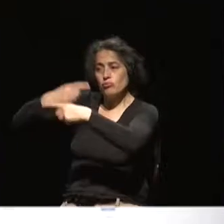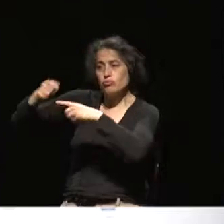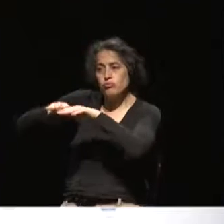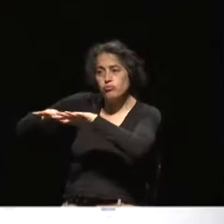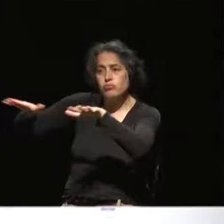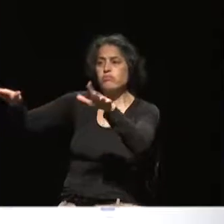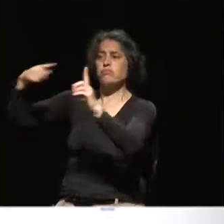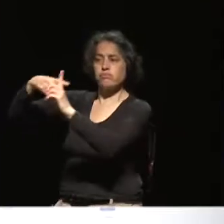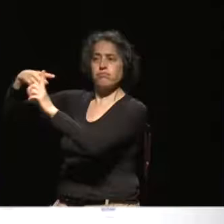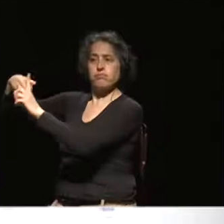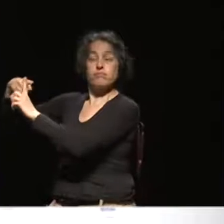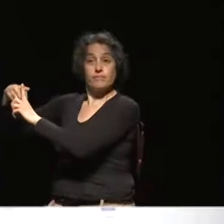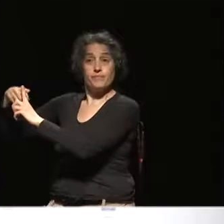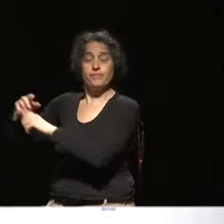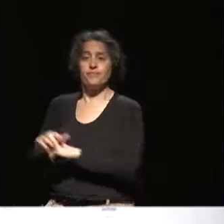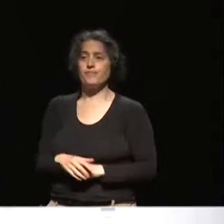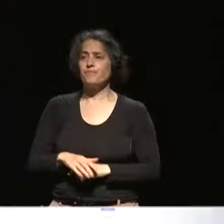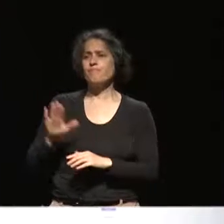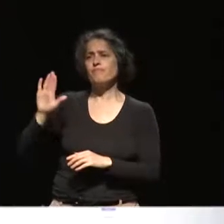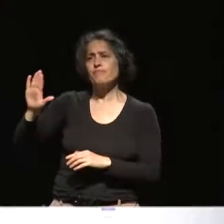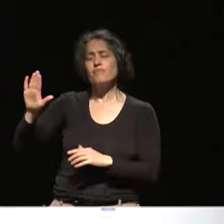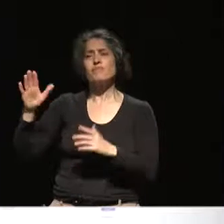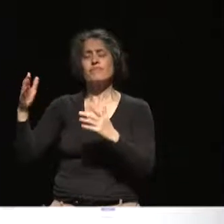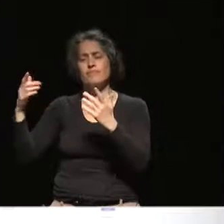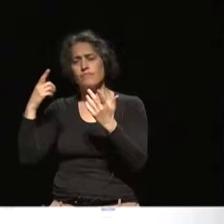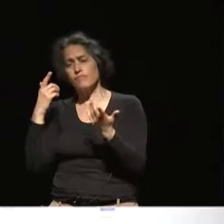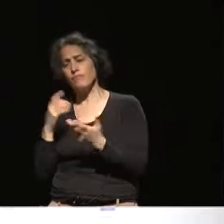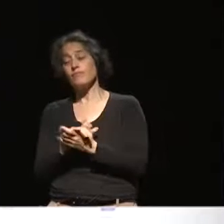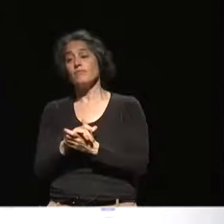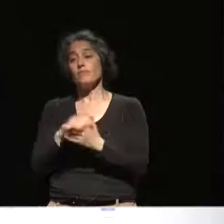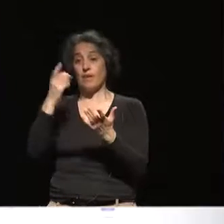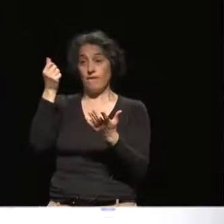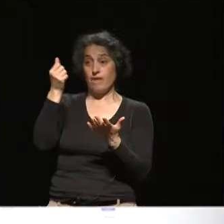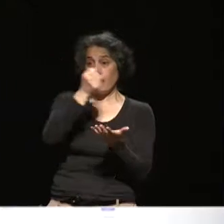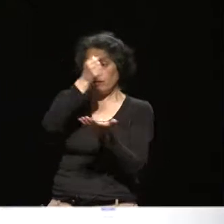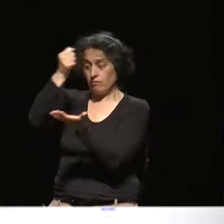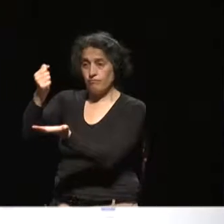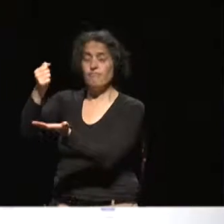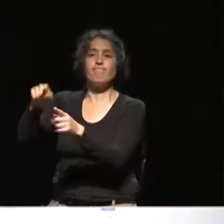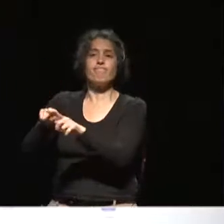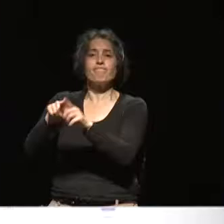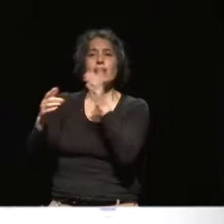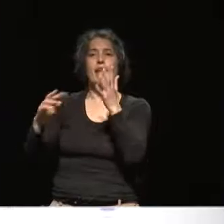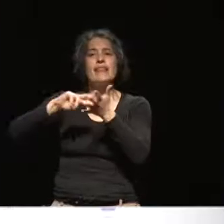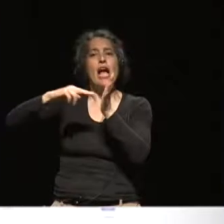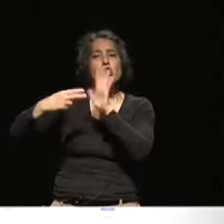there are legal flows where there's a financing of technological transfers,